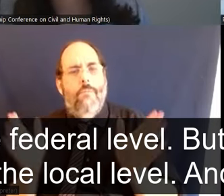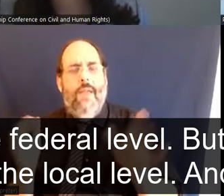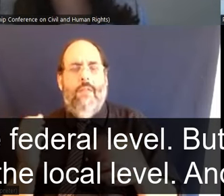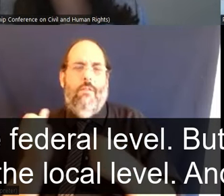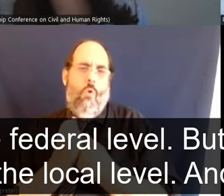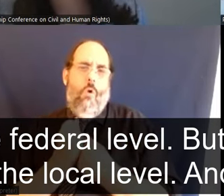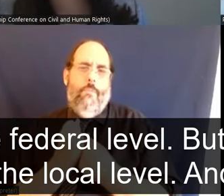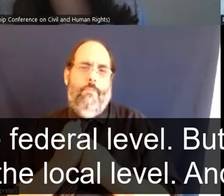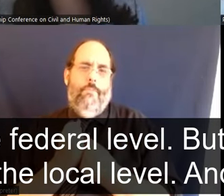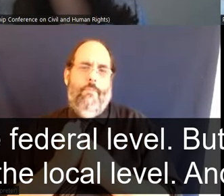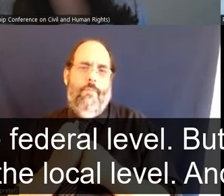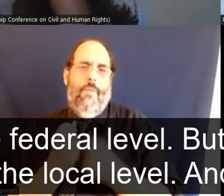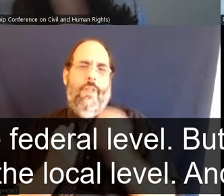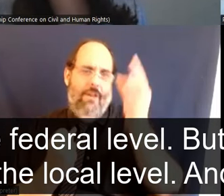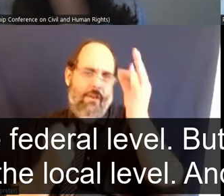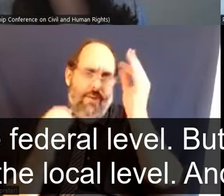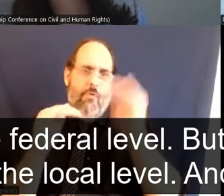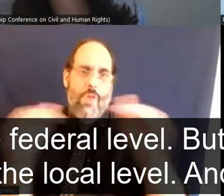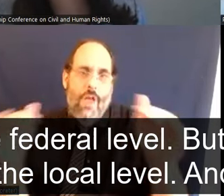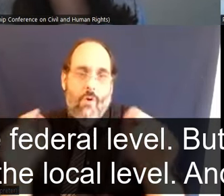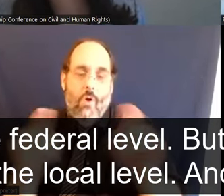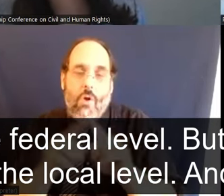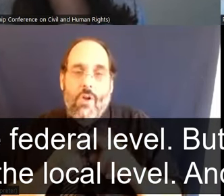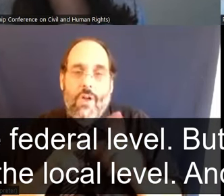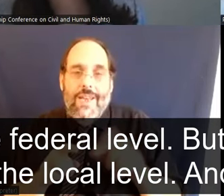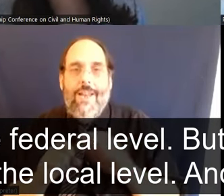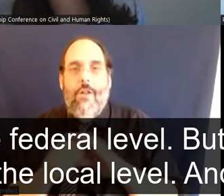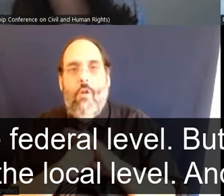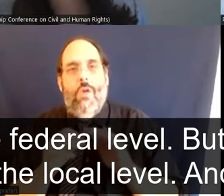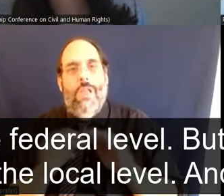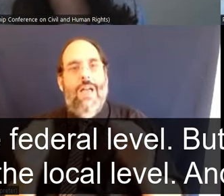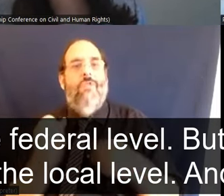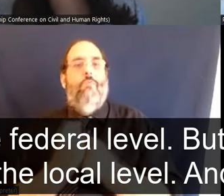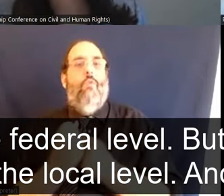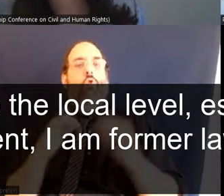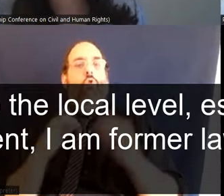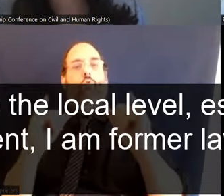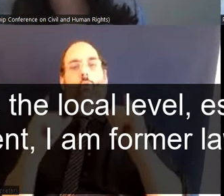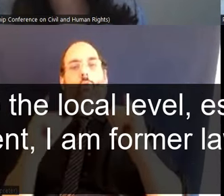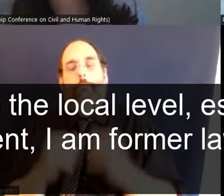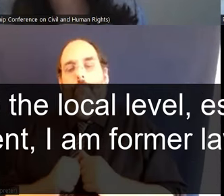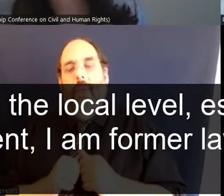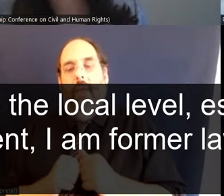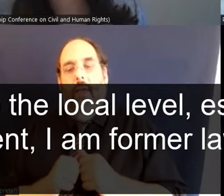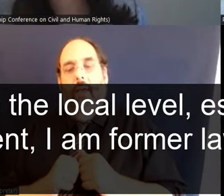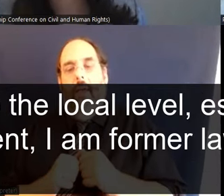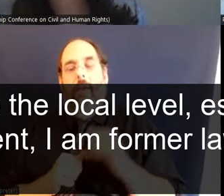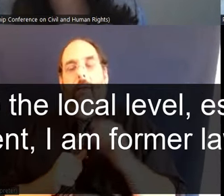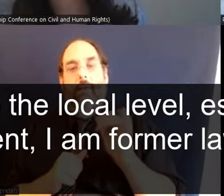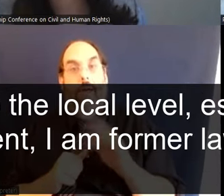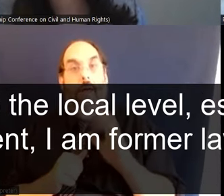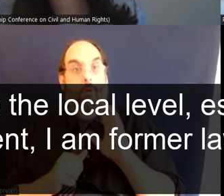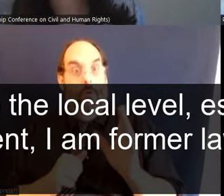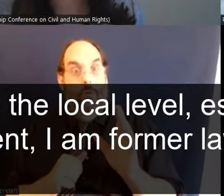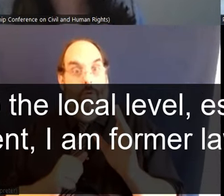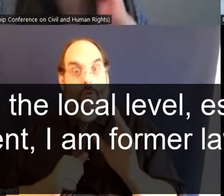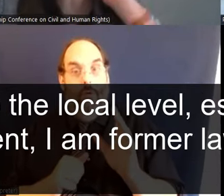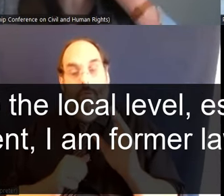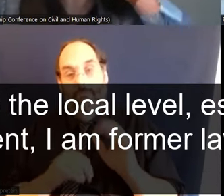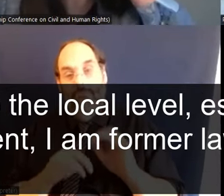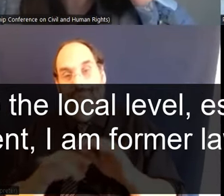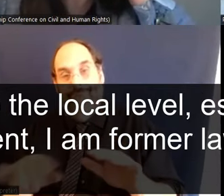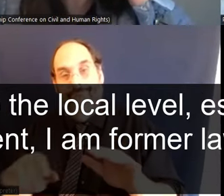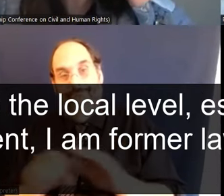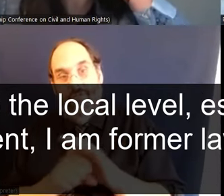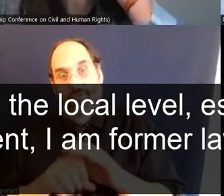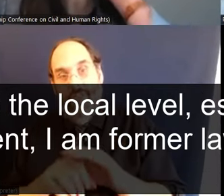support at the federal level, but we also need that to get to the local level. And if that's going to get to the local level, especially